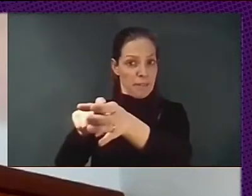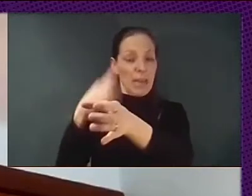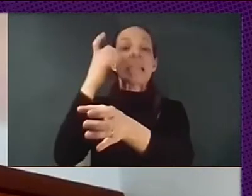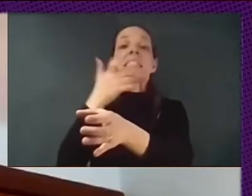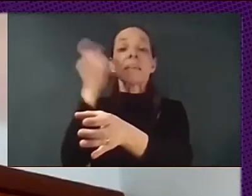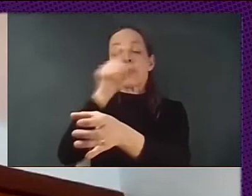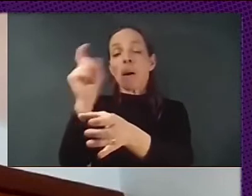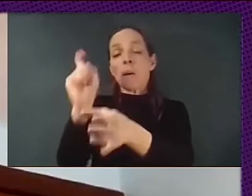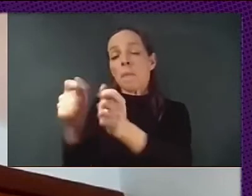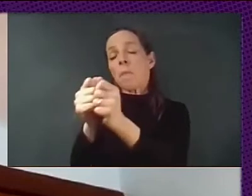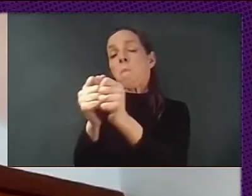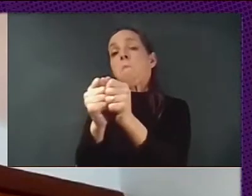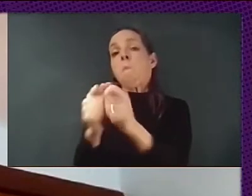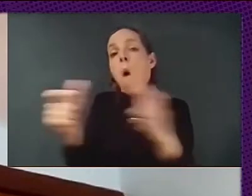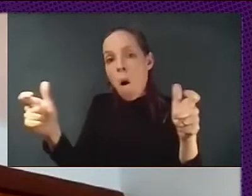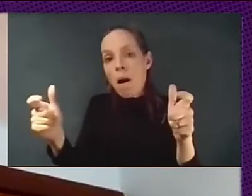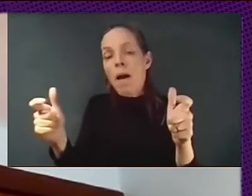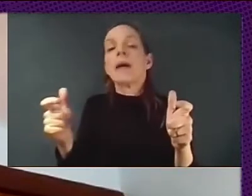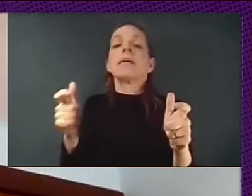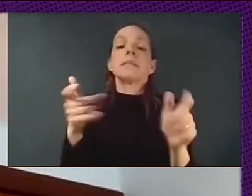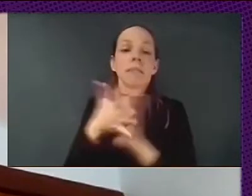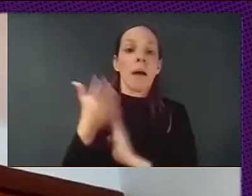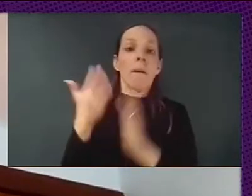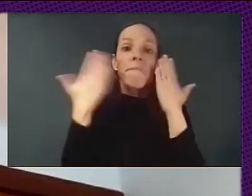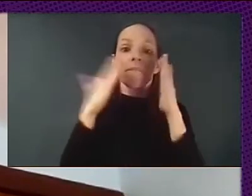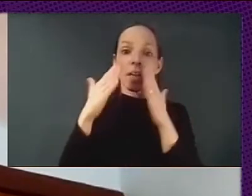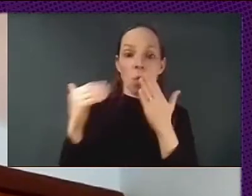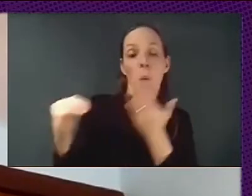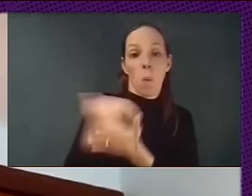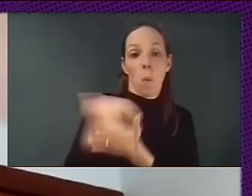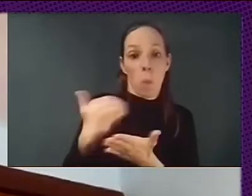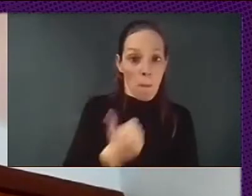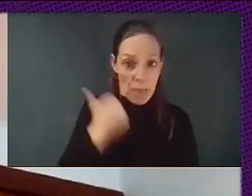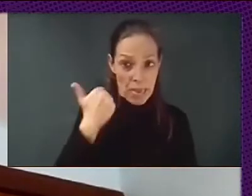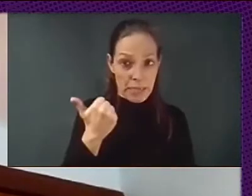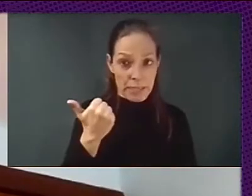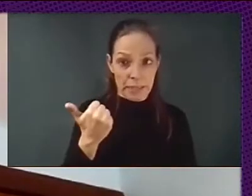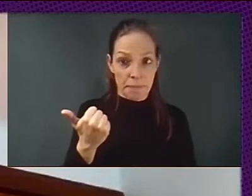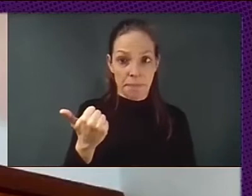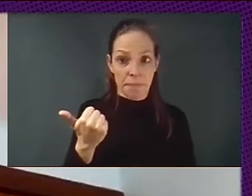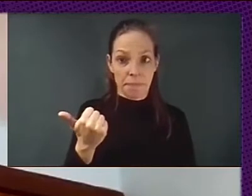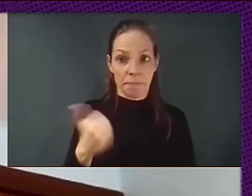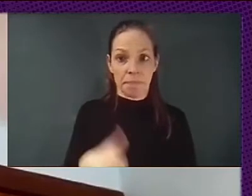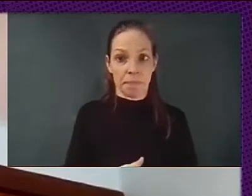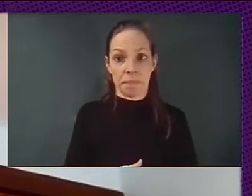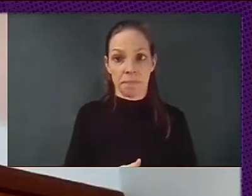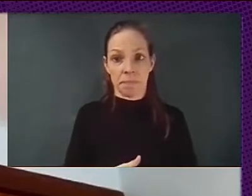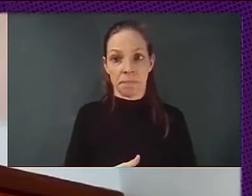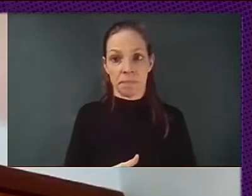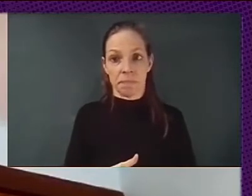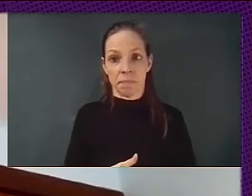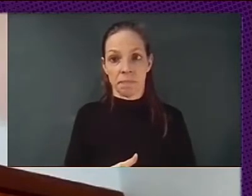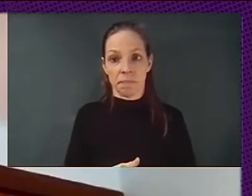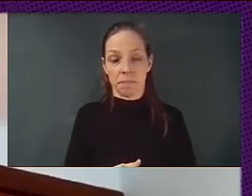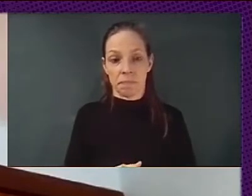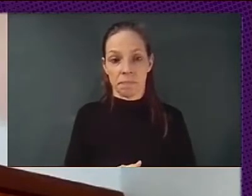antitrust literature on this, they've kind of ignored what's called the Fediverse, which is a set of